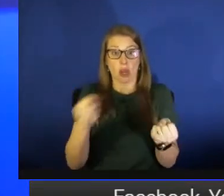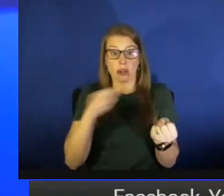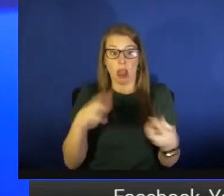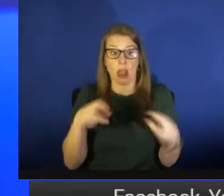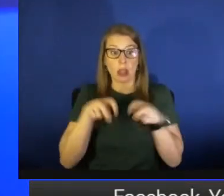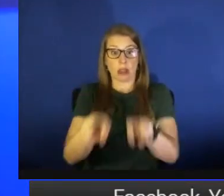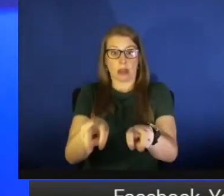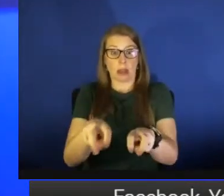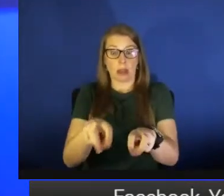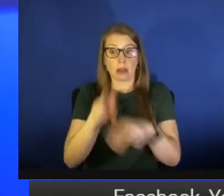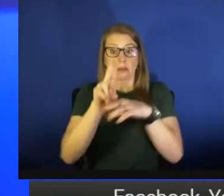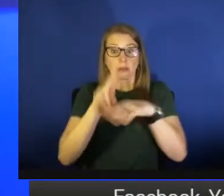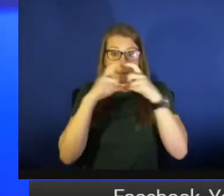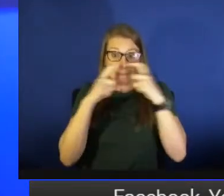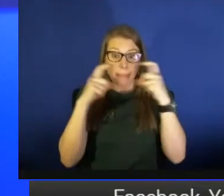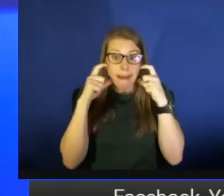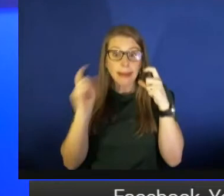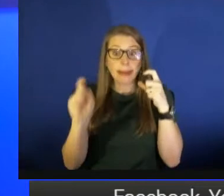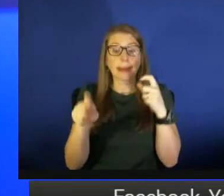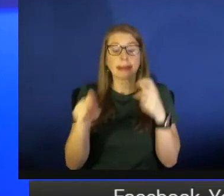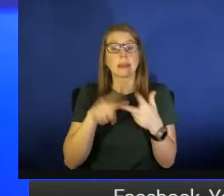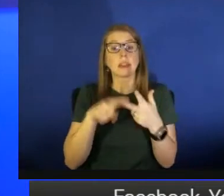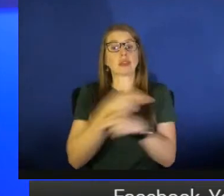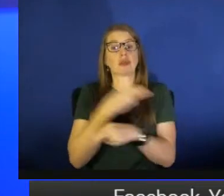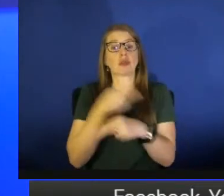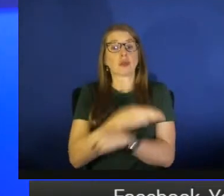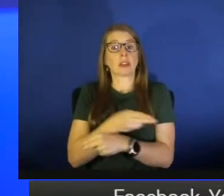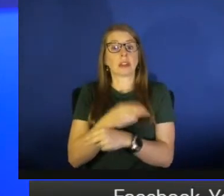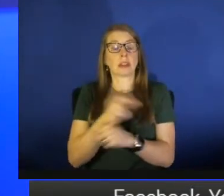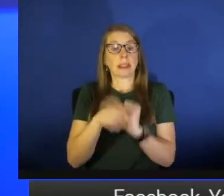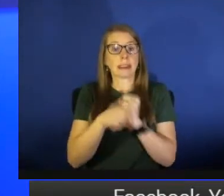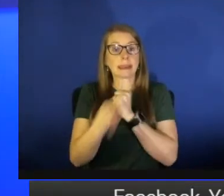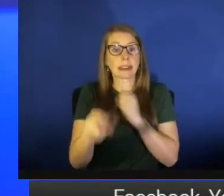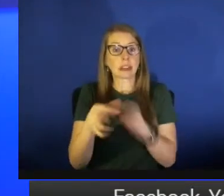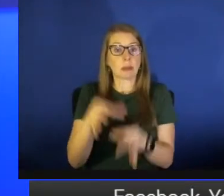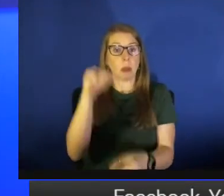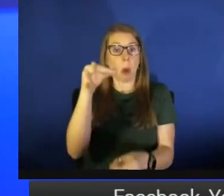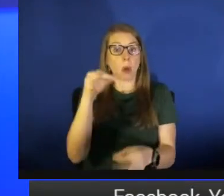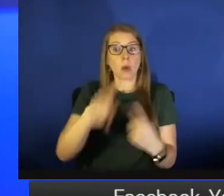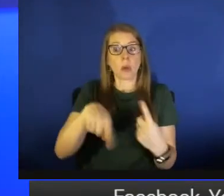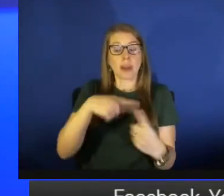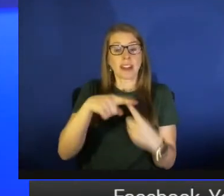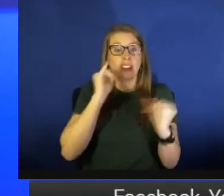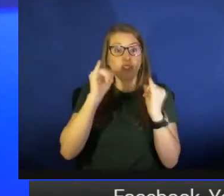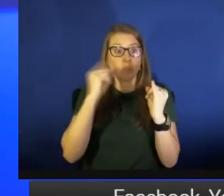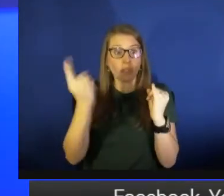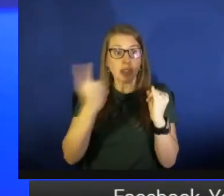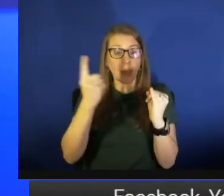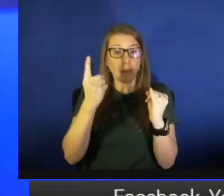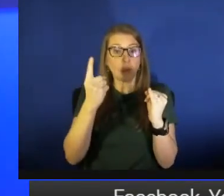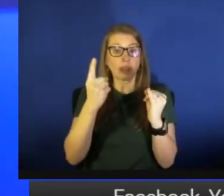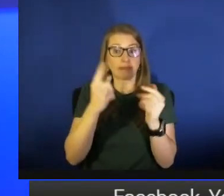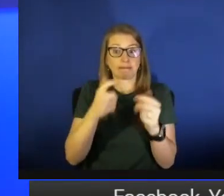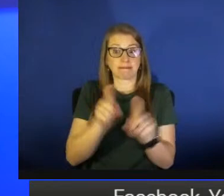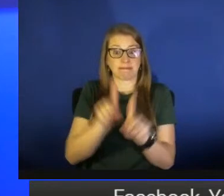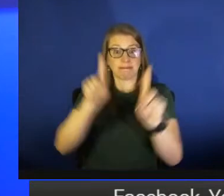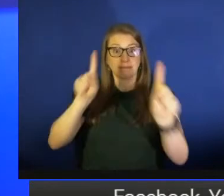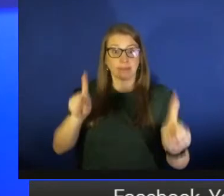masking, using extension poles so that when they interviewed someone, they were outside the 6-foot